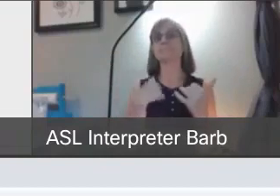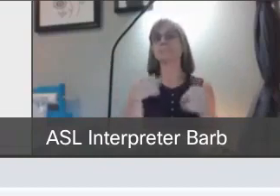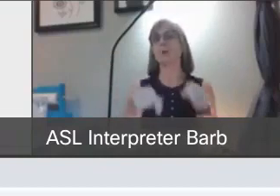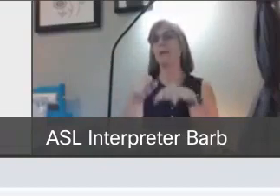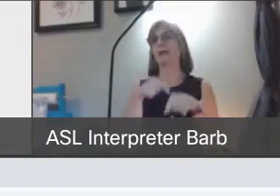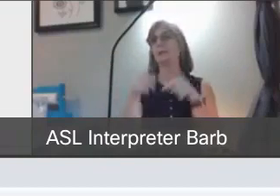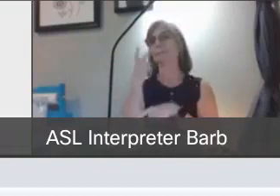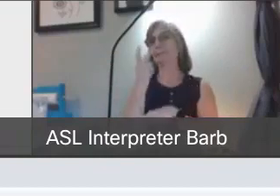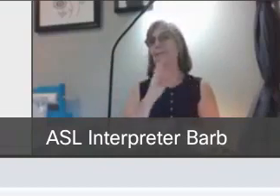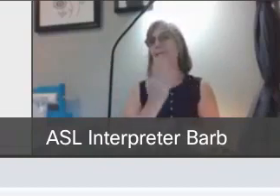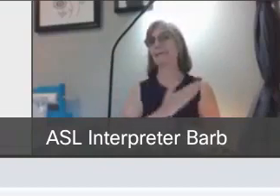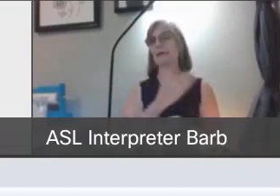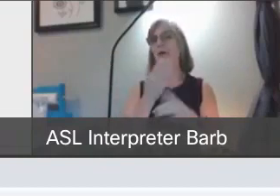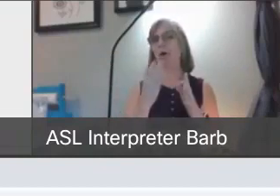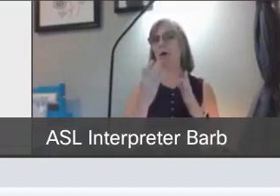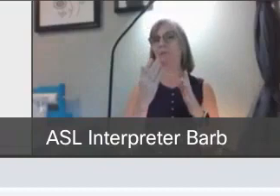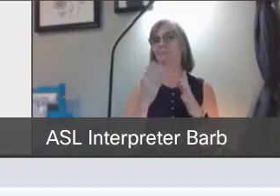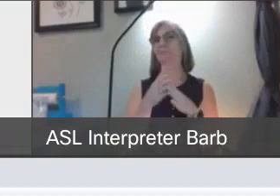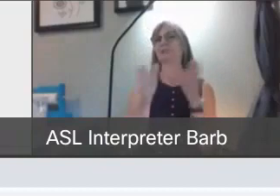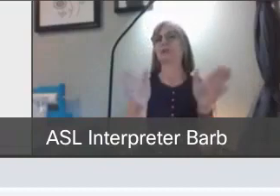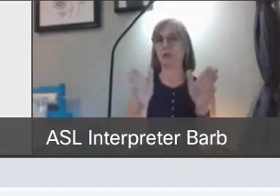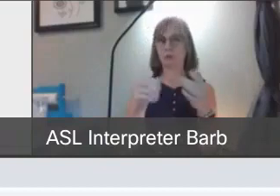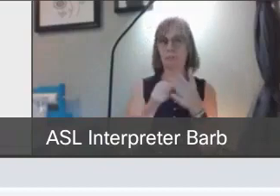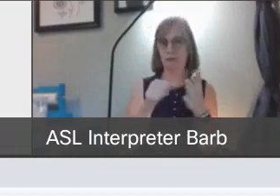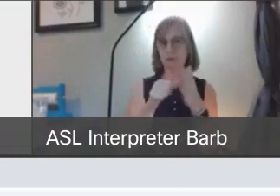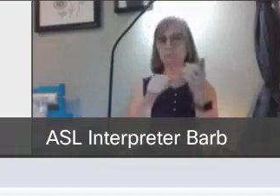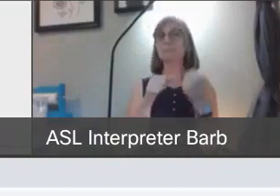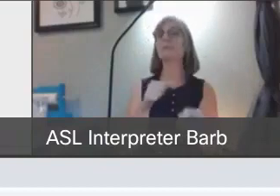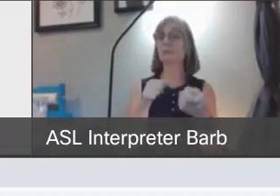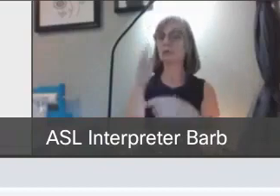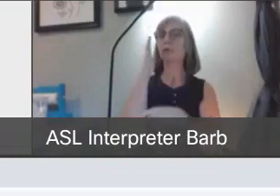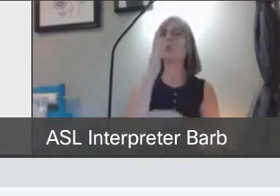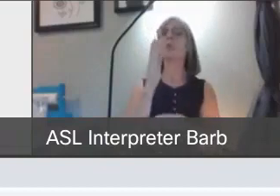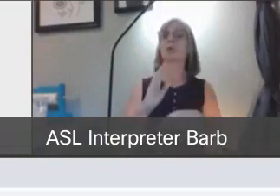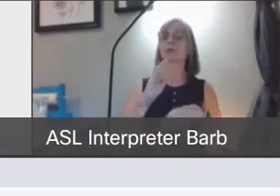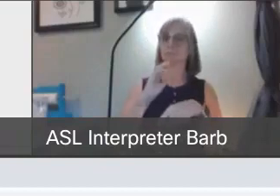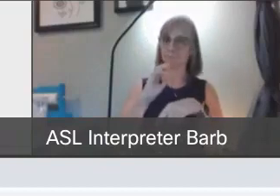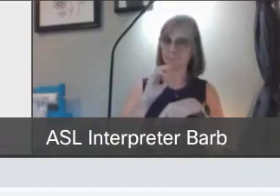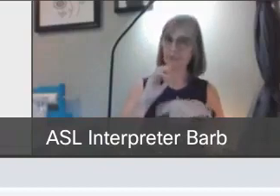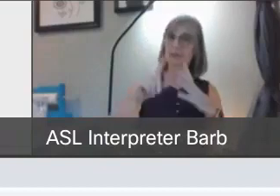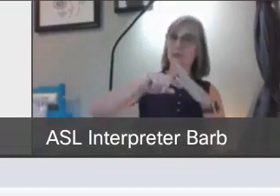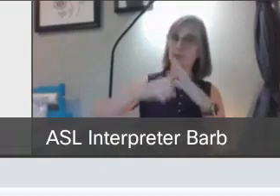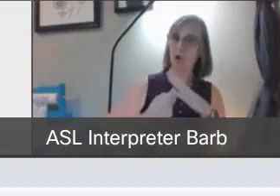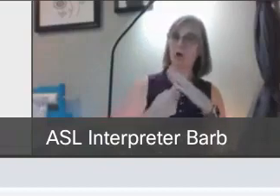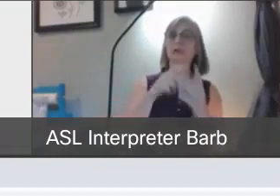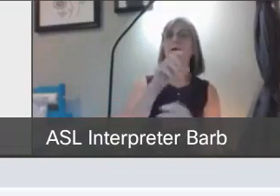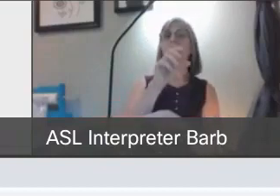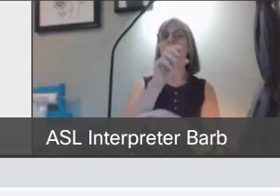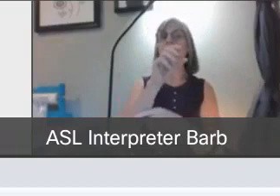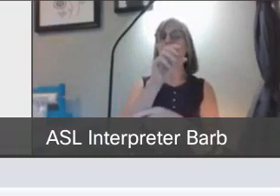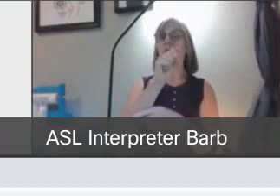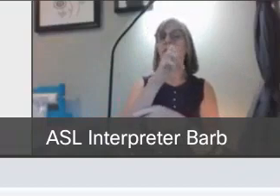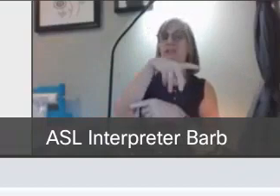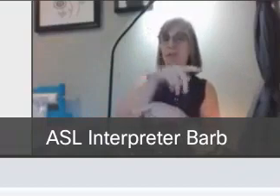is a proposal for September of 2022 to take effect in September of 2022. And this is in relation to